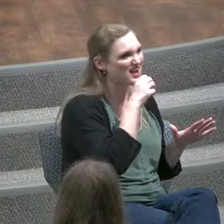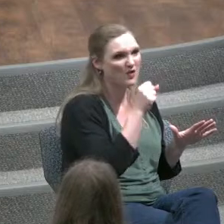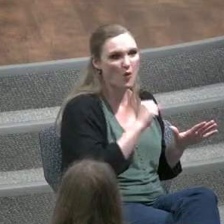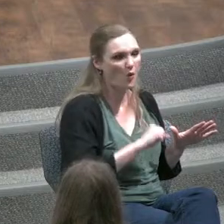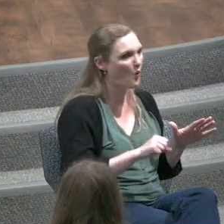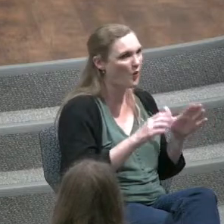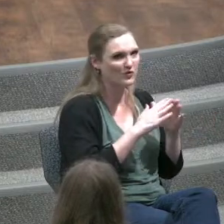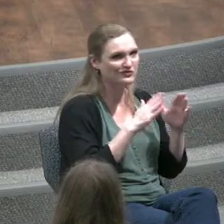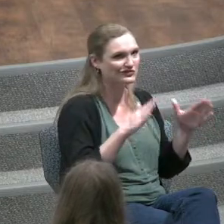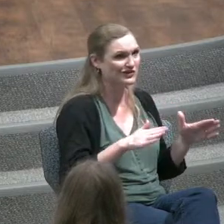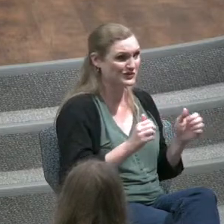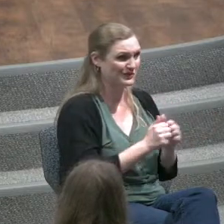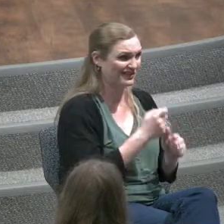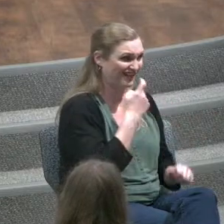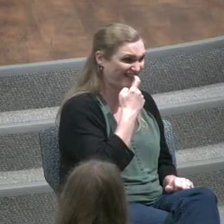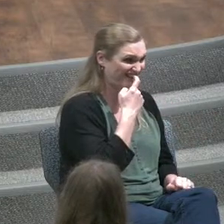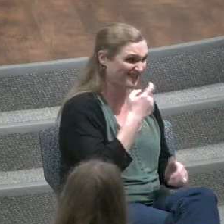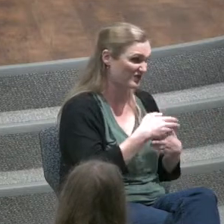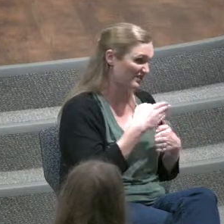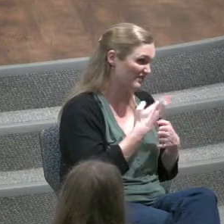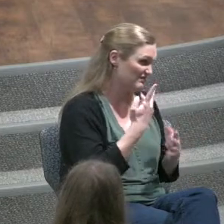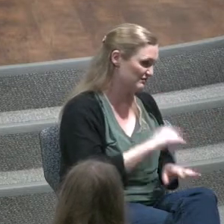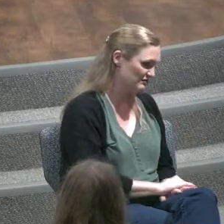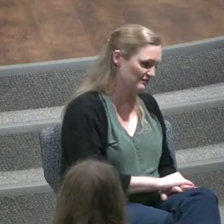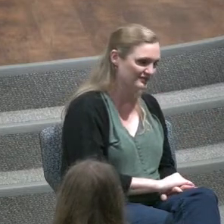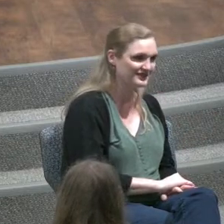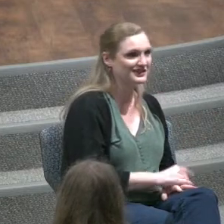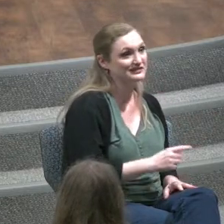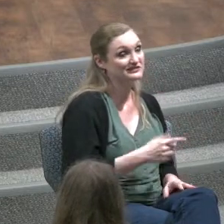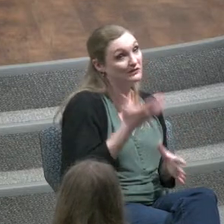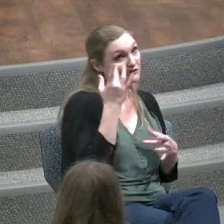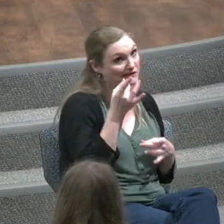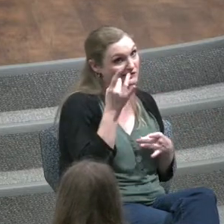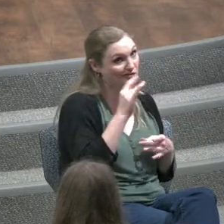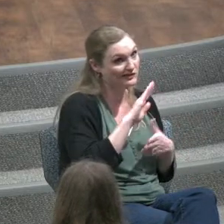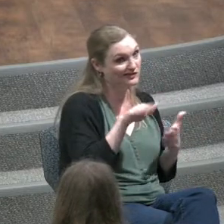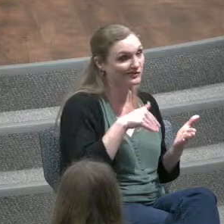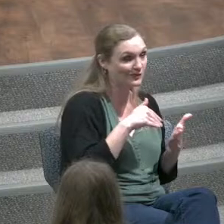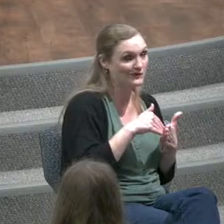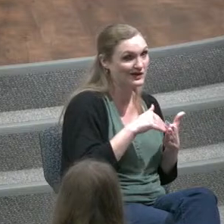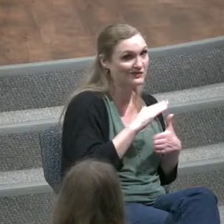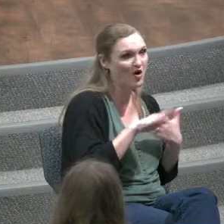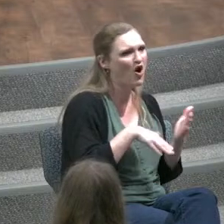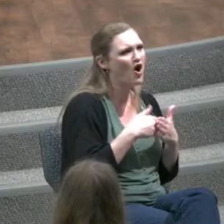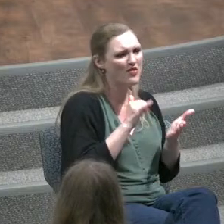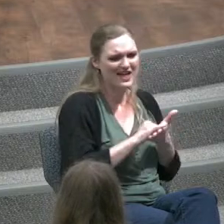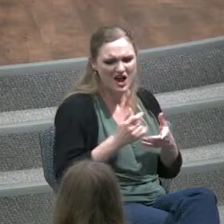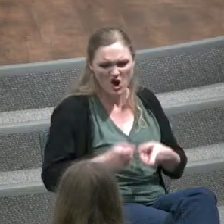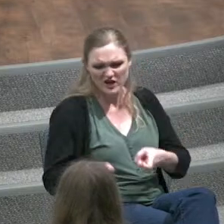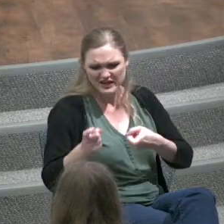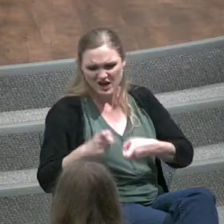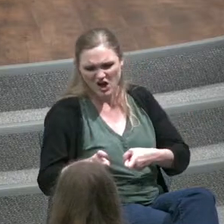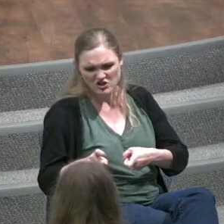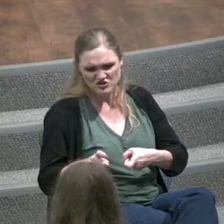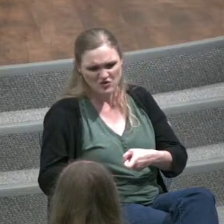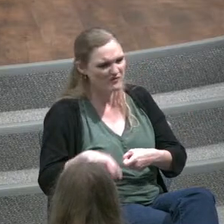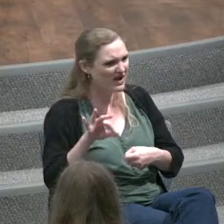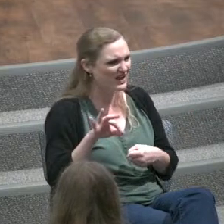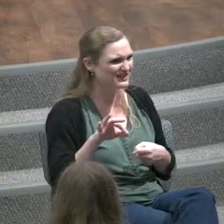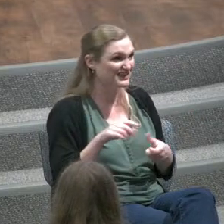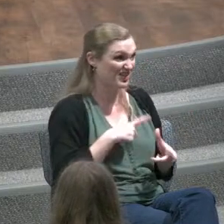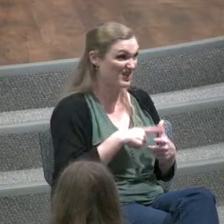with glass windows. So a little interesting in the middle of all of that, archaeological findings to find